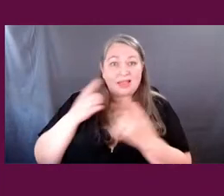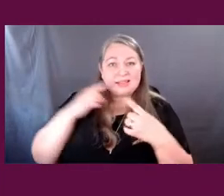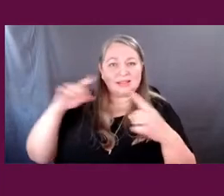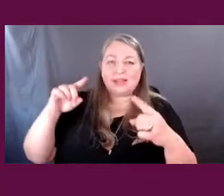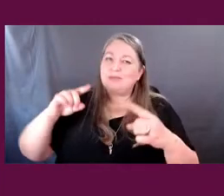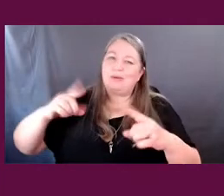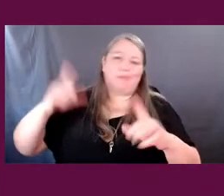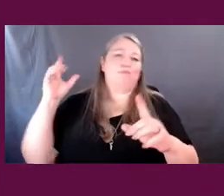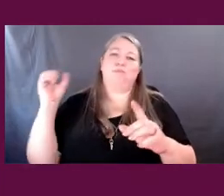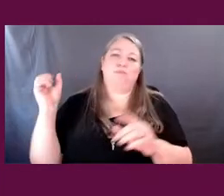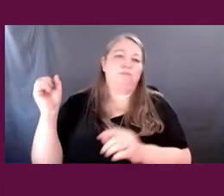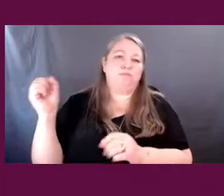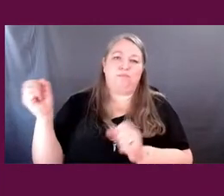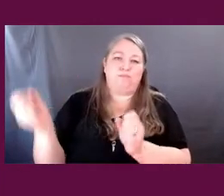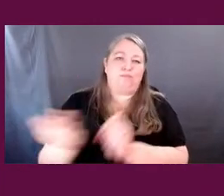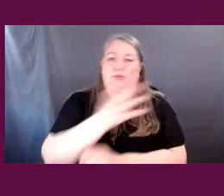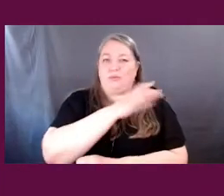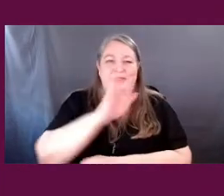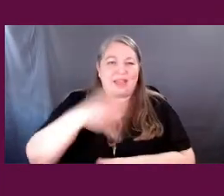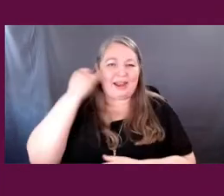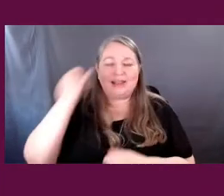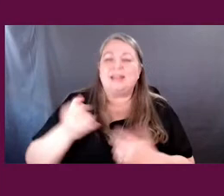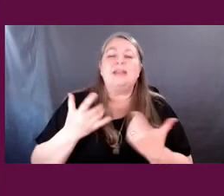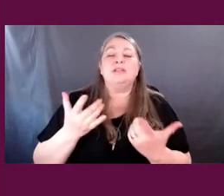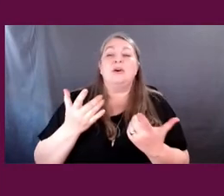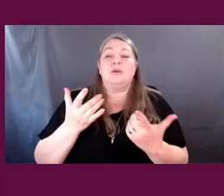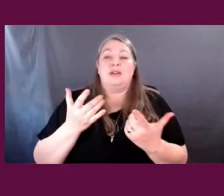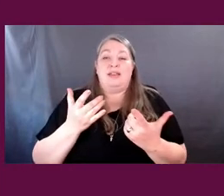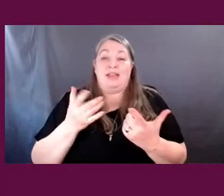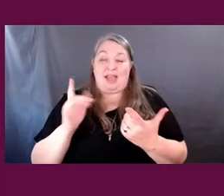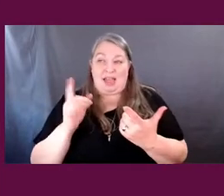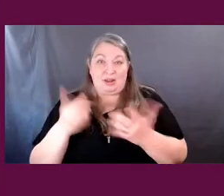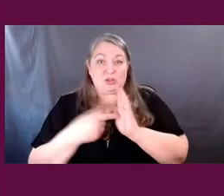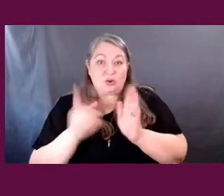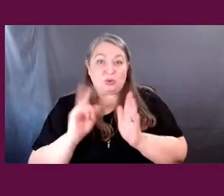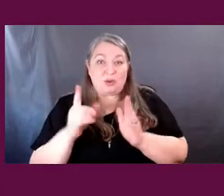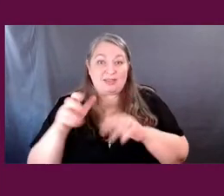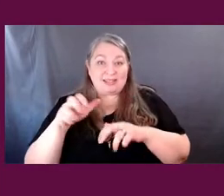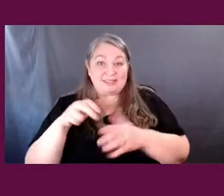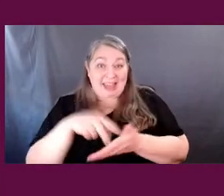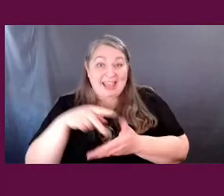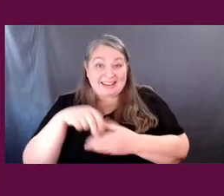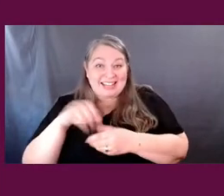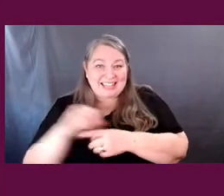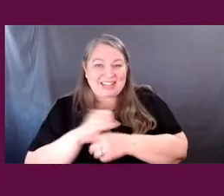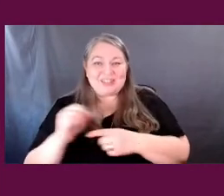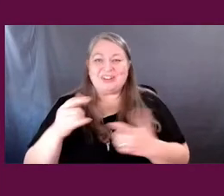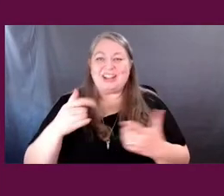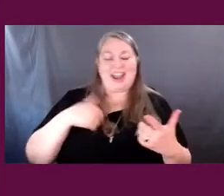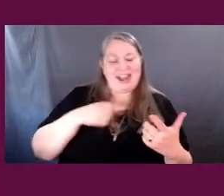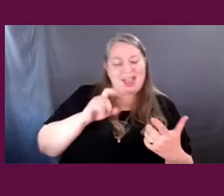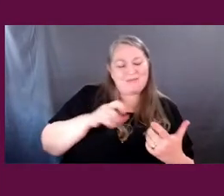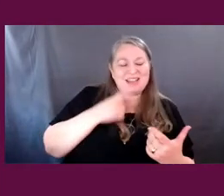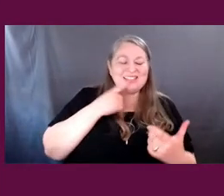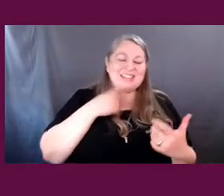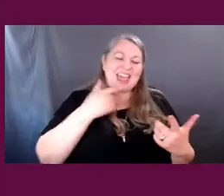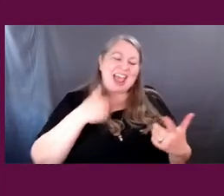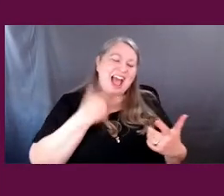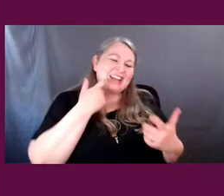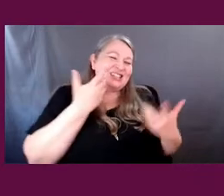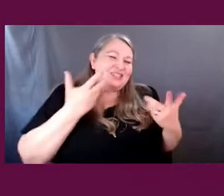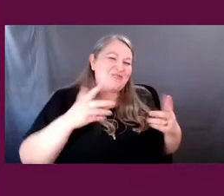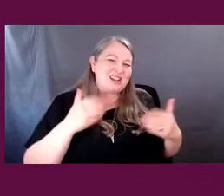currently stand within the industry. And I have to say that as a supporter of a female director, Megan Good, who just finished my music